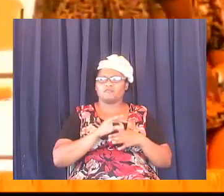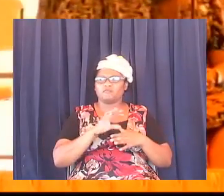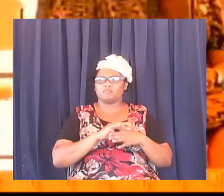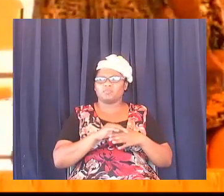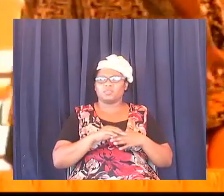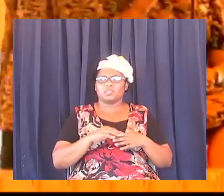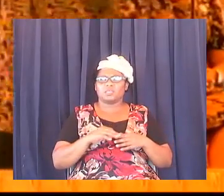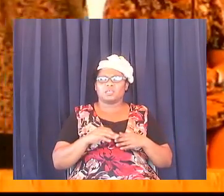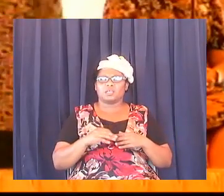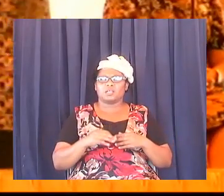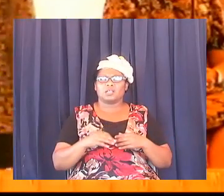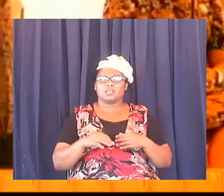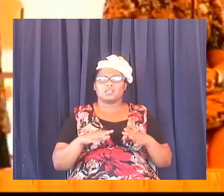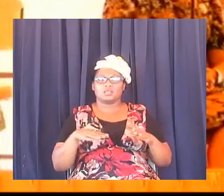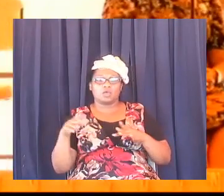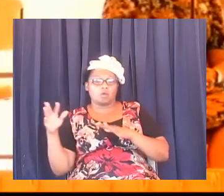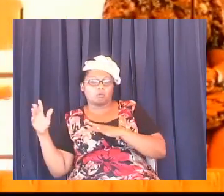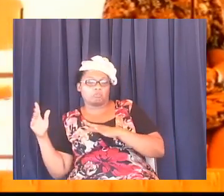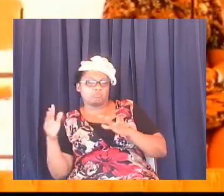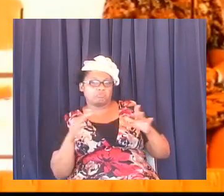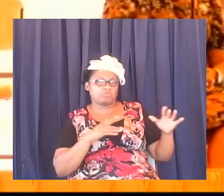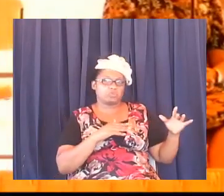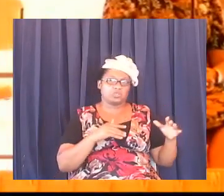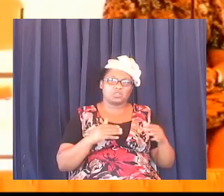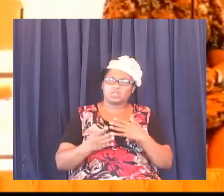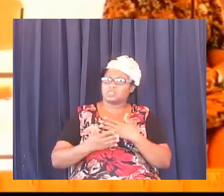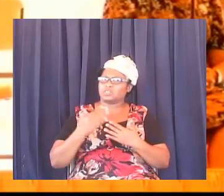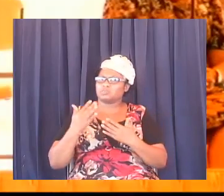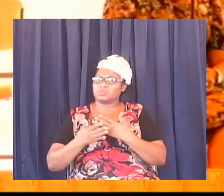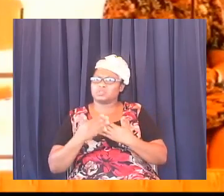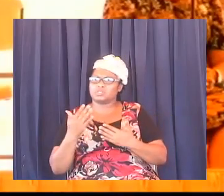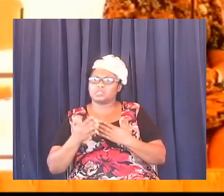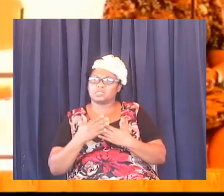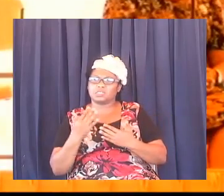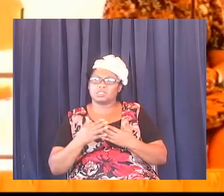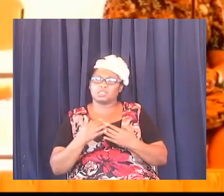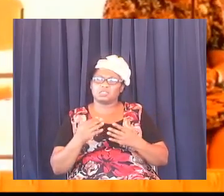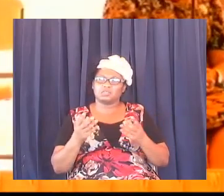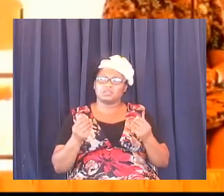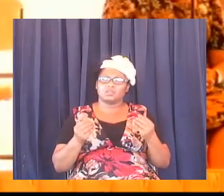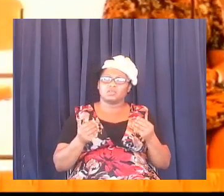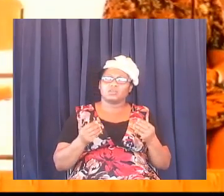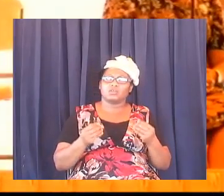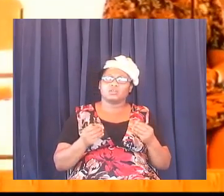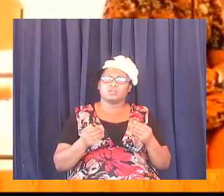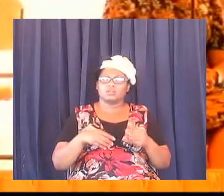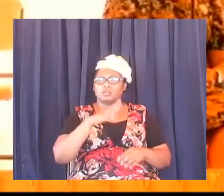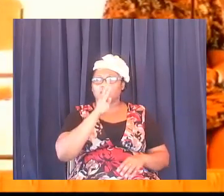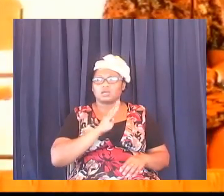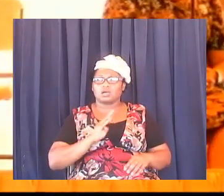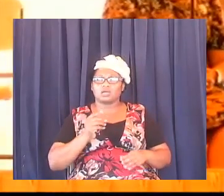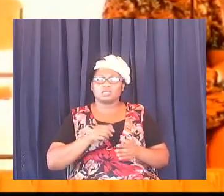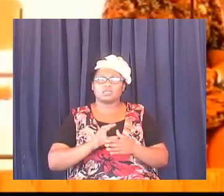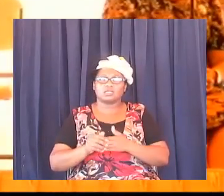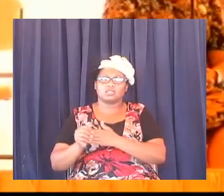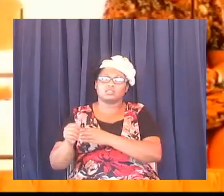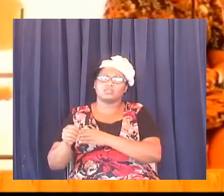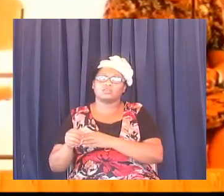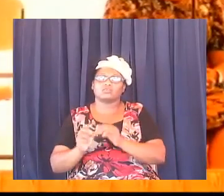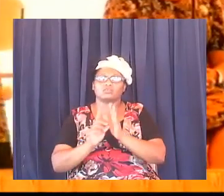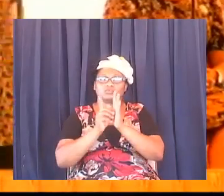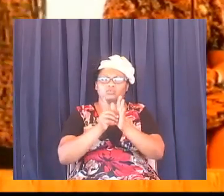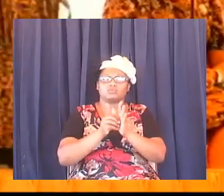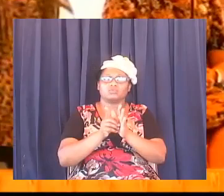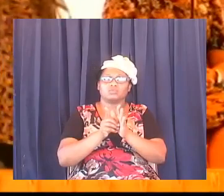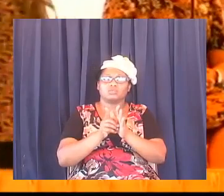smooth sailing road, but God gently leading you through his will, and you have to be up and down. Oh my God, I